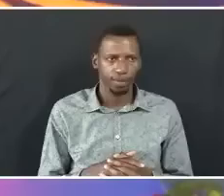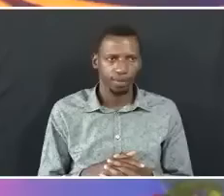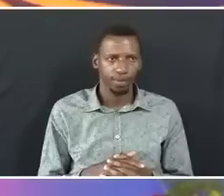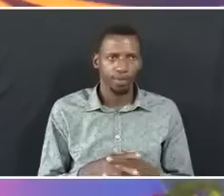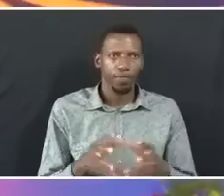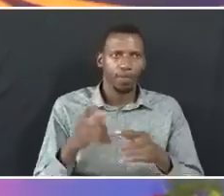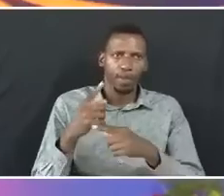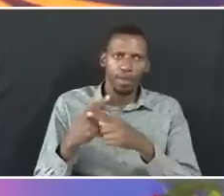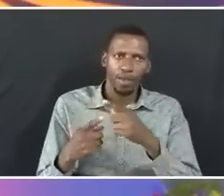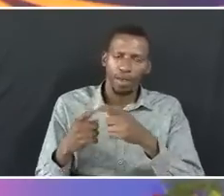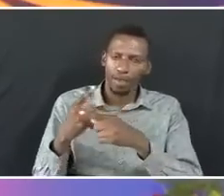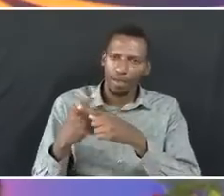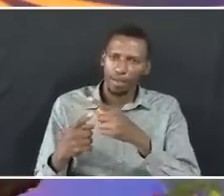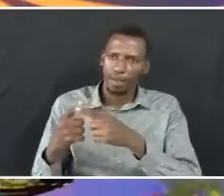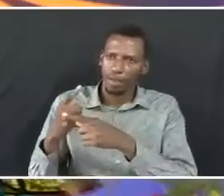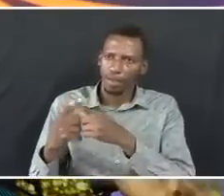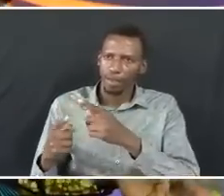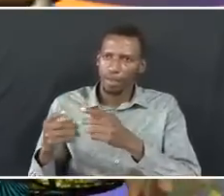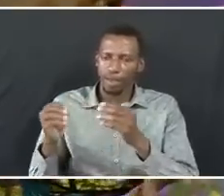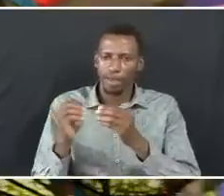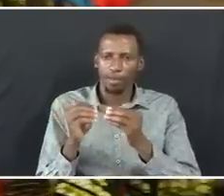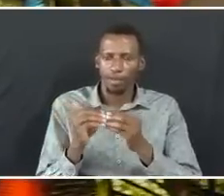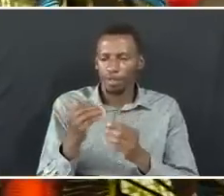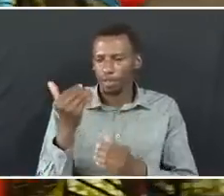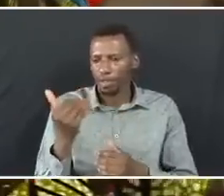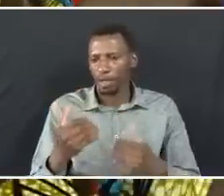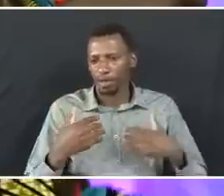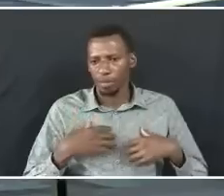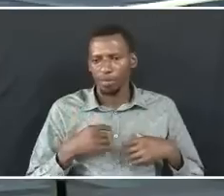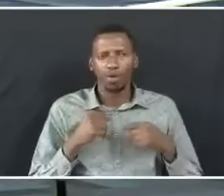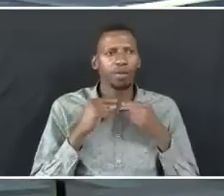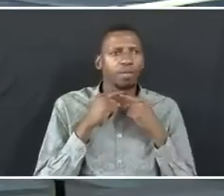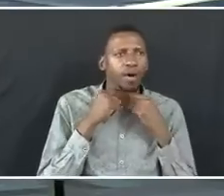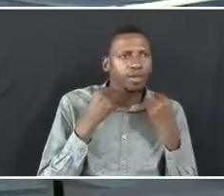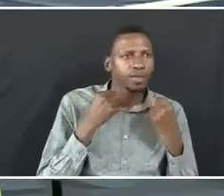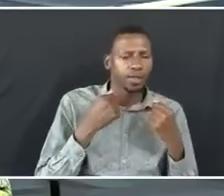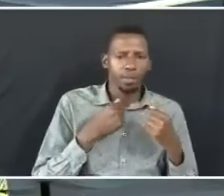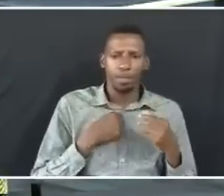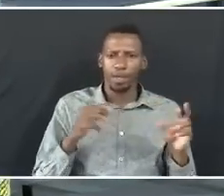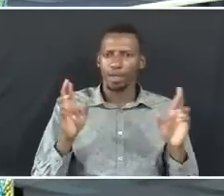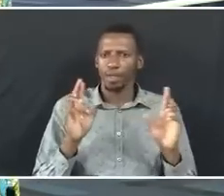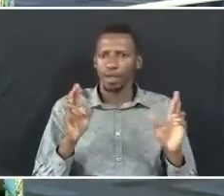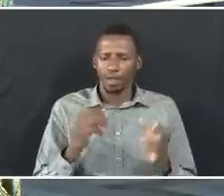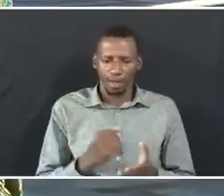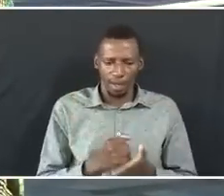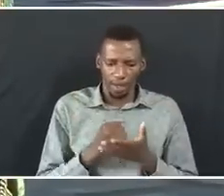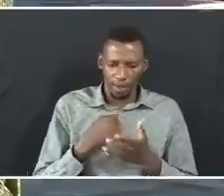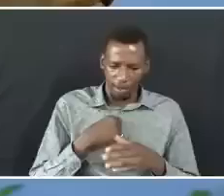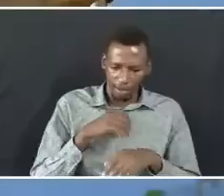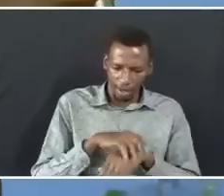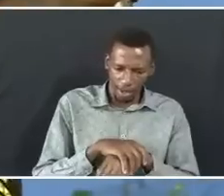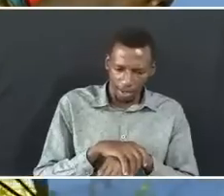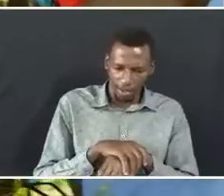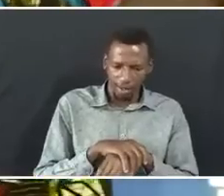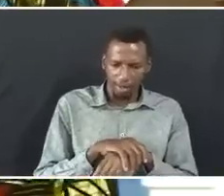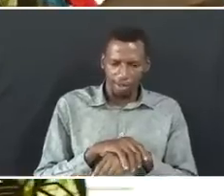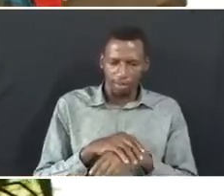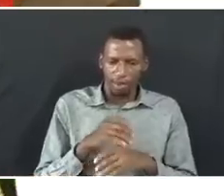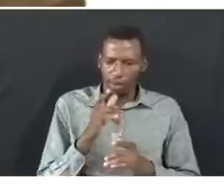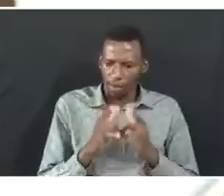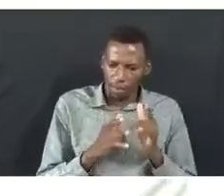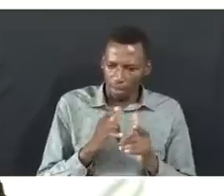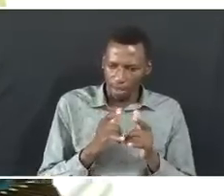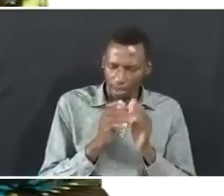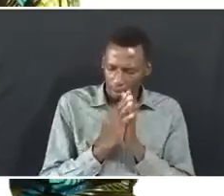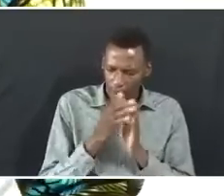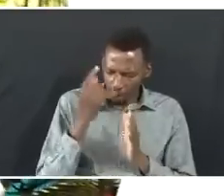Every year in, year out, I meet young people. Pastor, I am of age. Help me get someone. Pray for me, I get someone. You